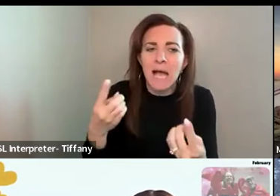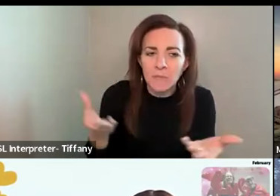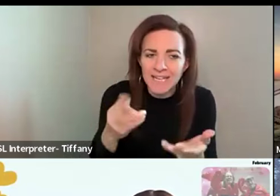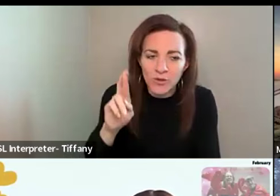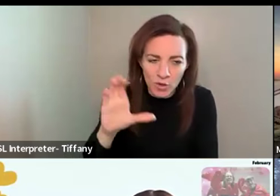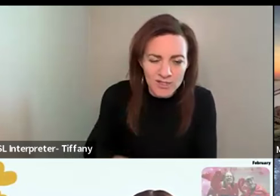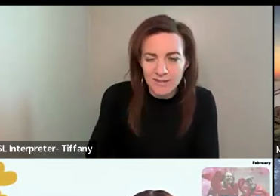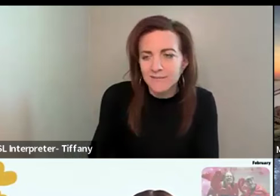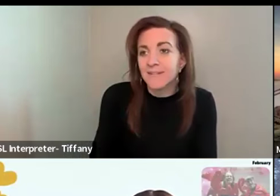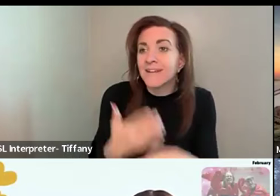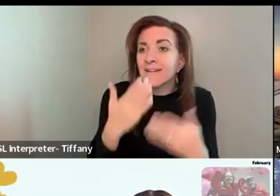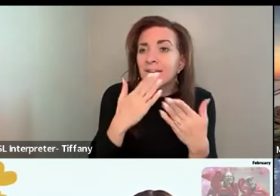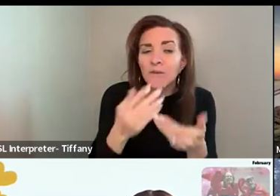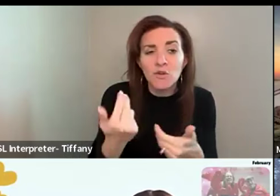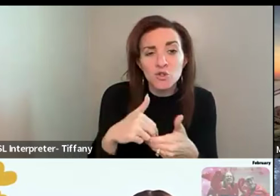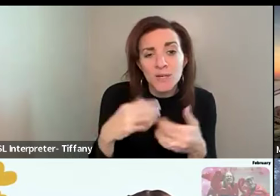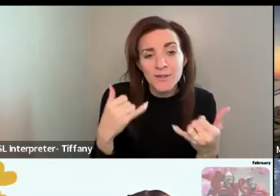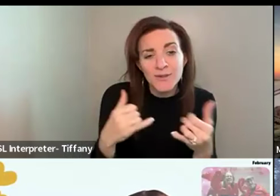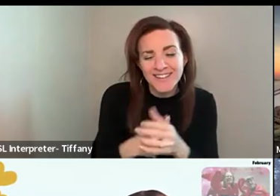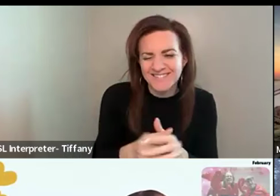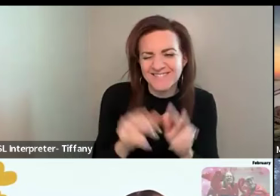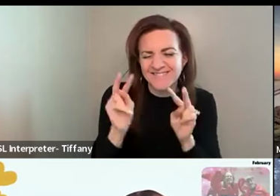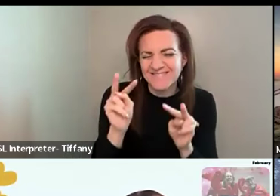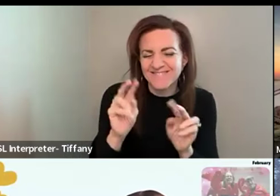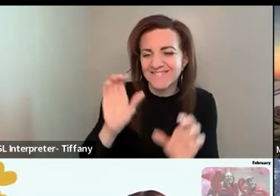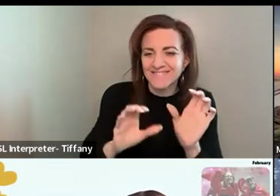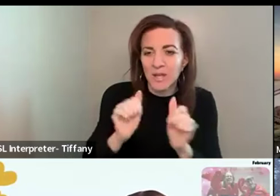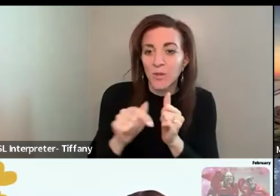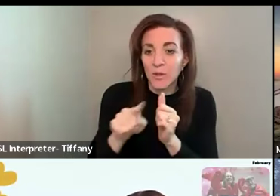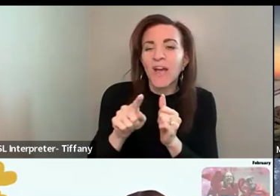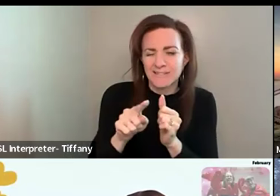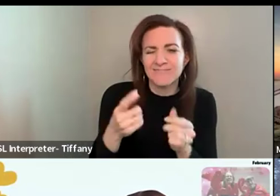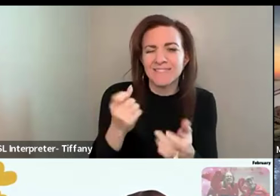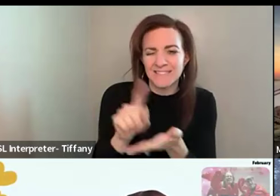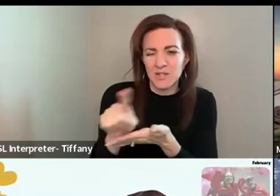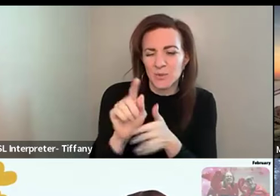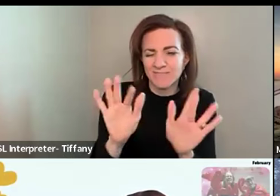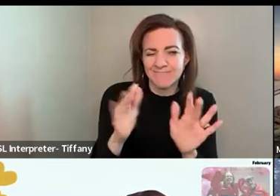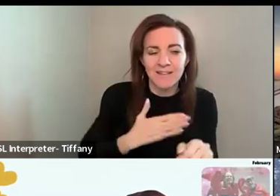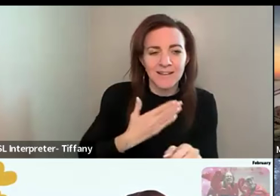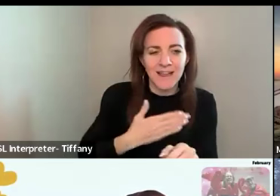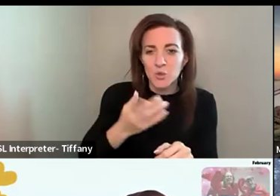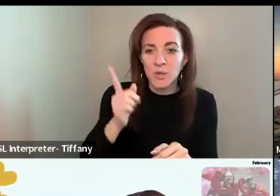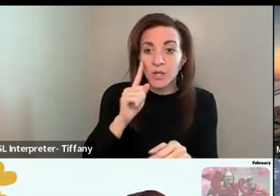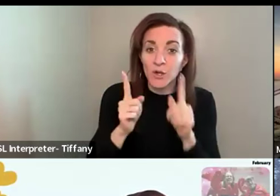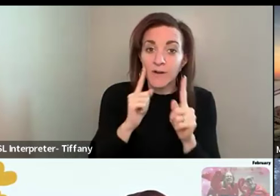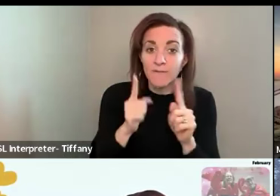Thank you all very much for joining us today. We look forward to talking to folks next week. Glad to hear from